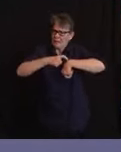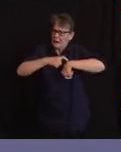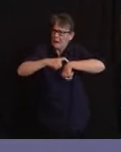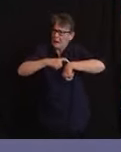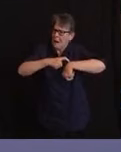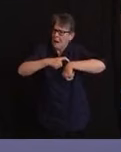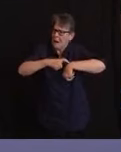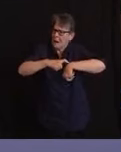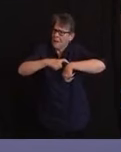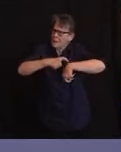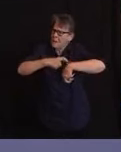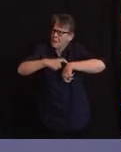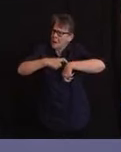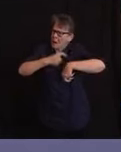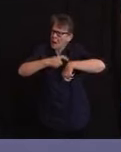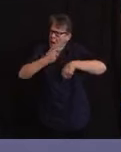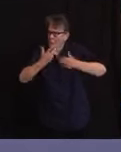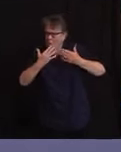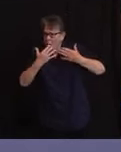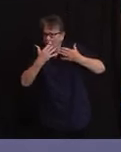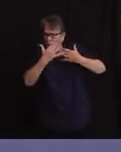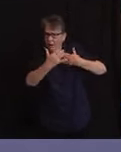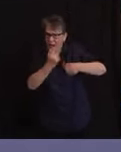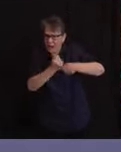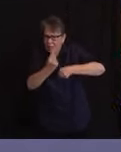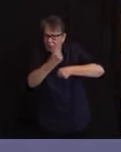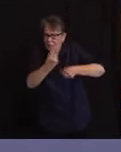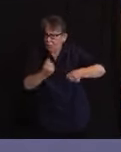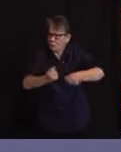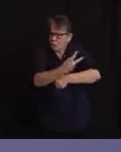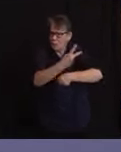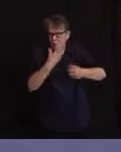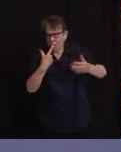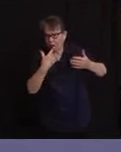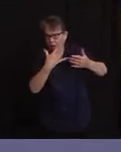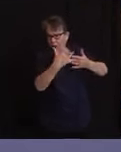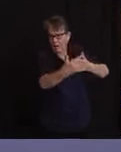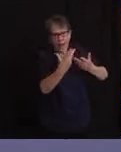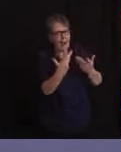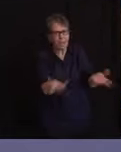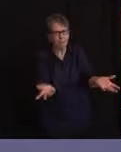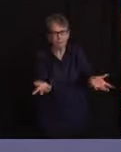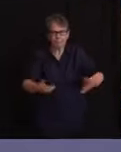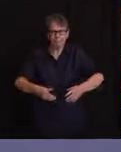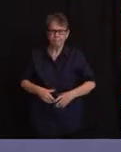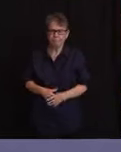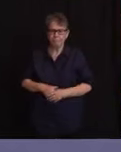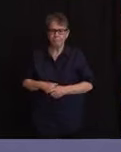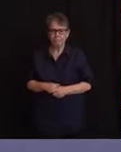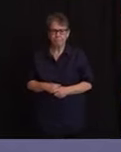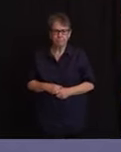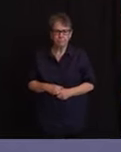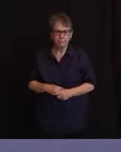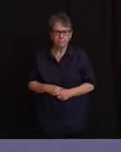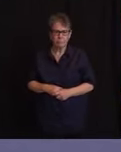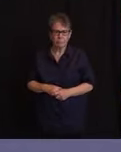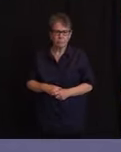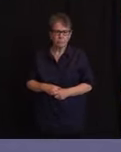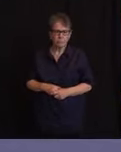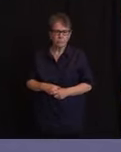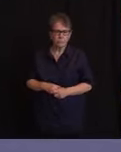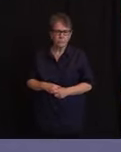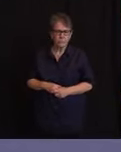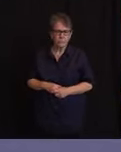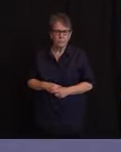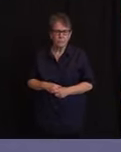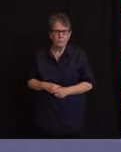am praying that the broad-scale testing turnaround, the saliva-like test that Rutgers is trying to develop, and hats off to